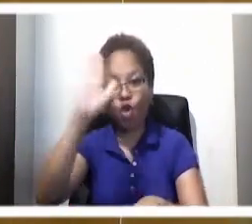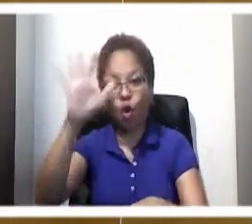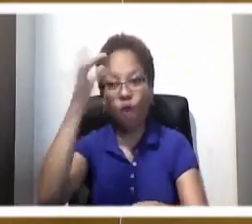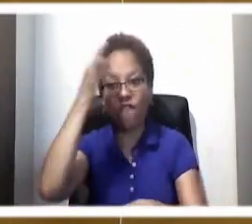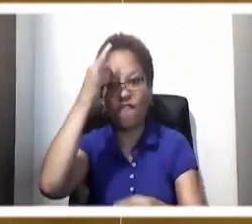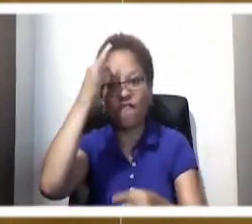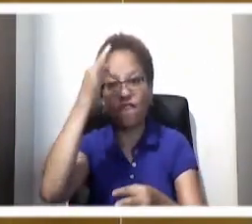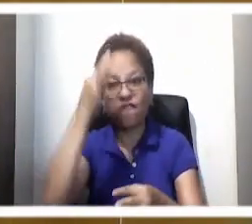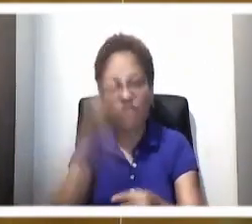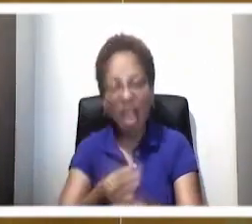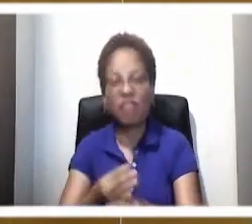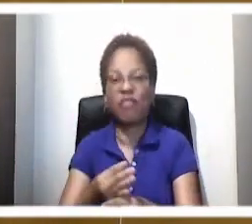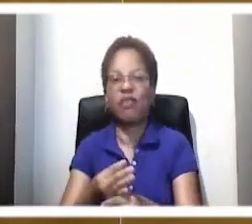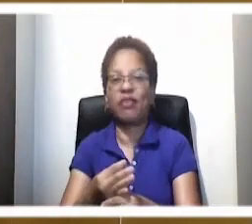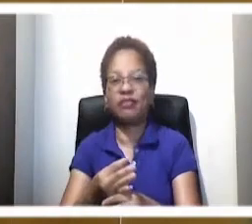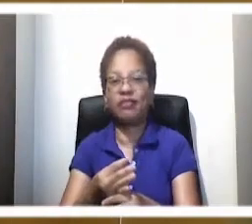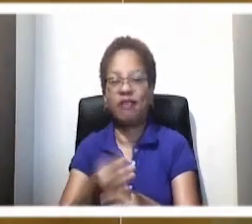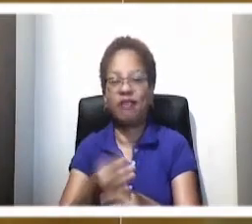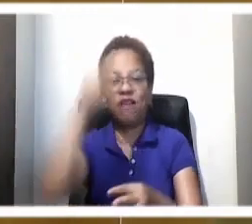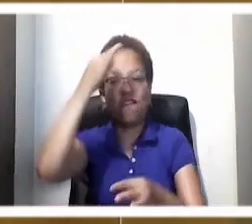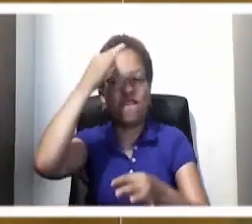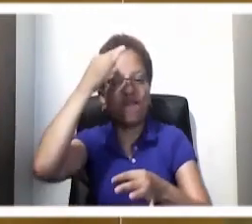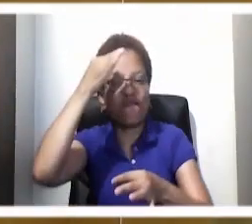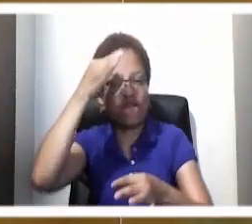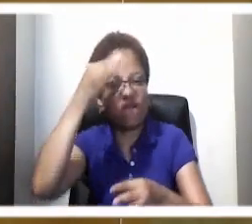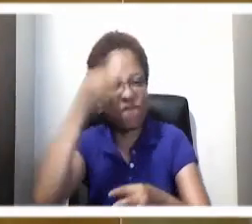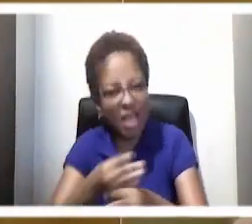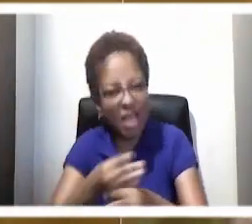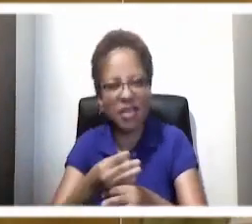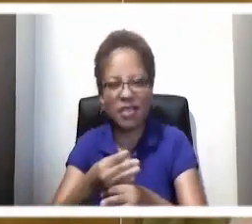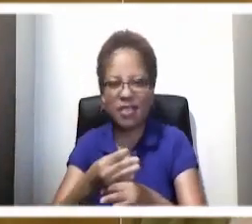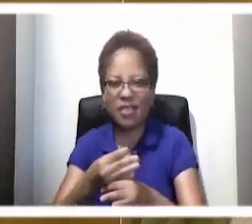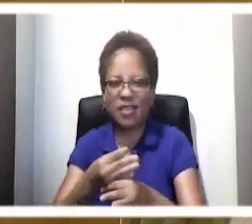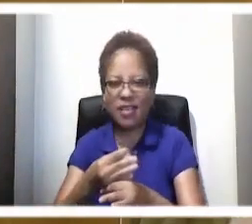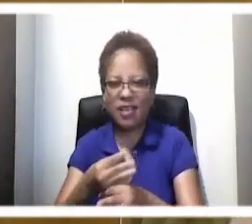in the darkness of depression will sprout.